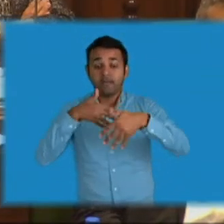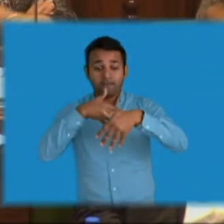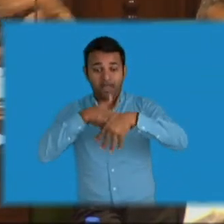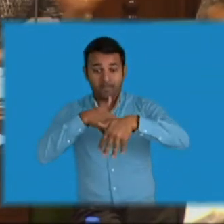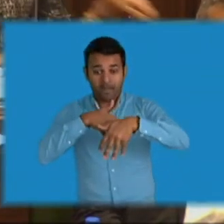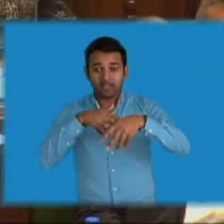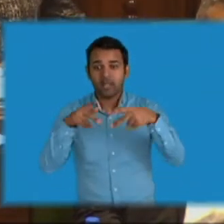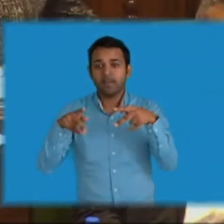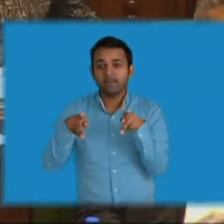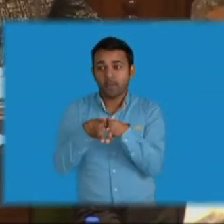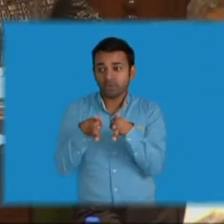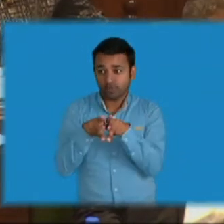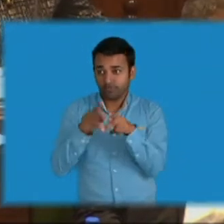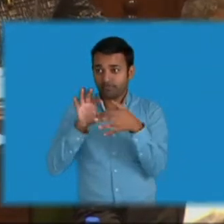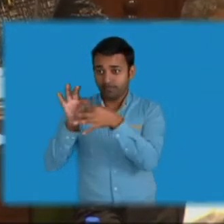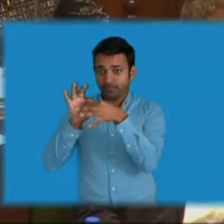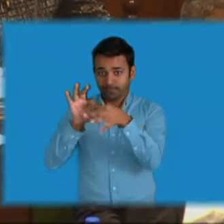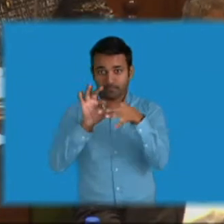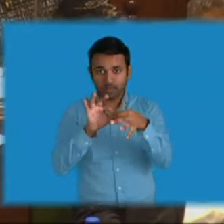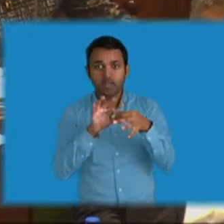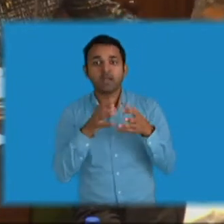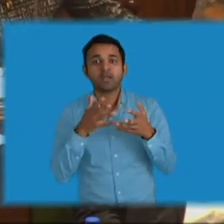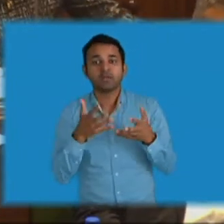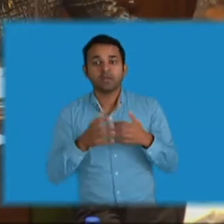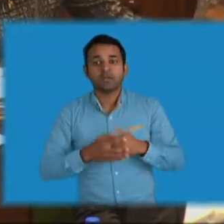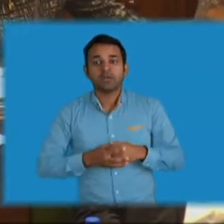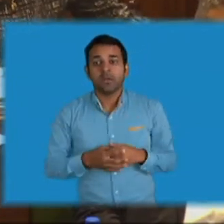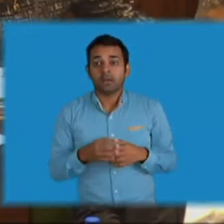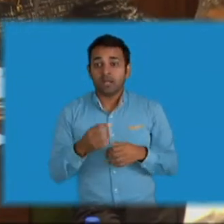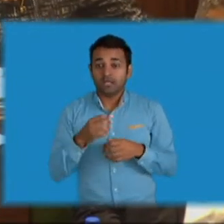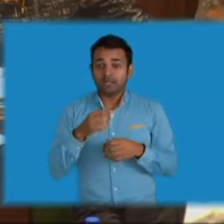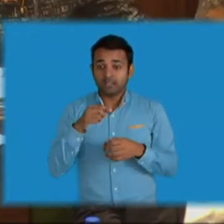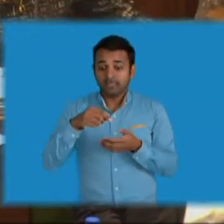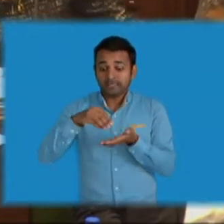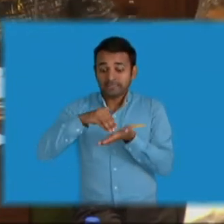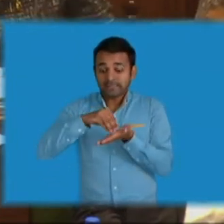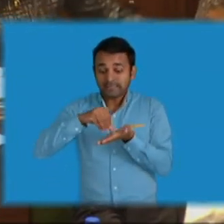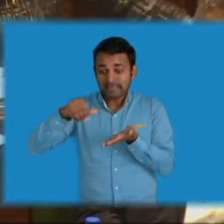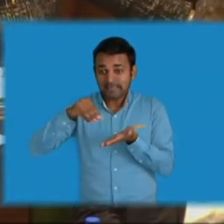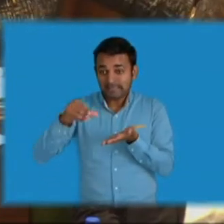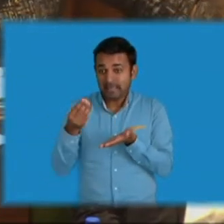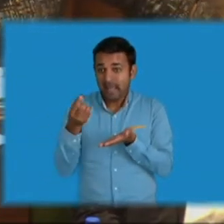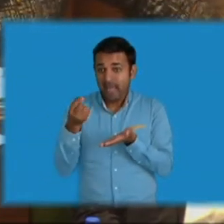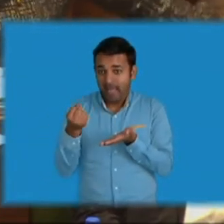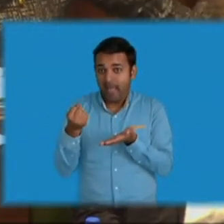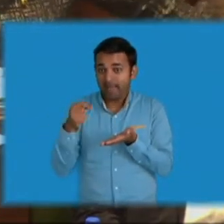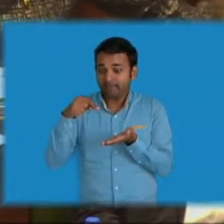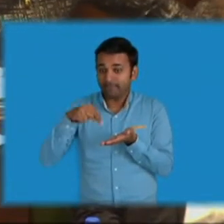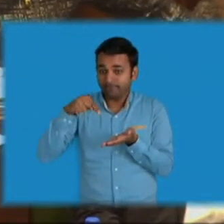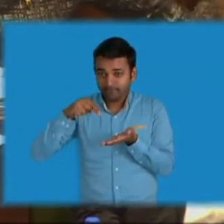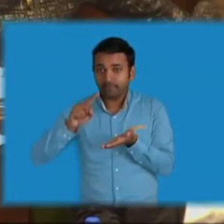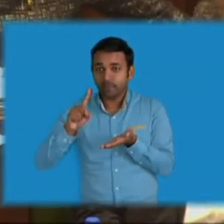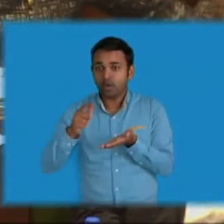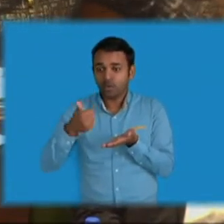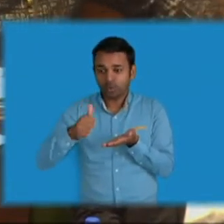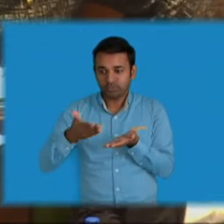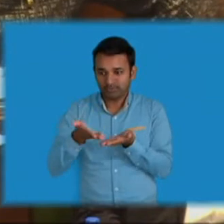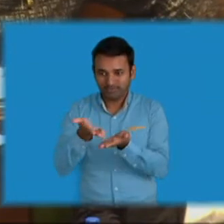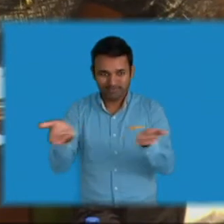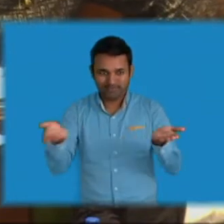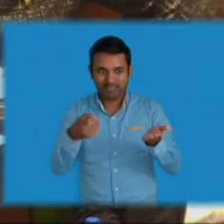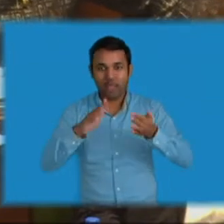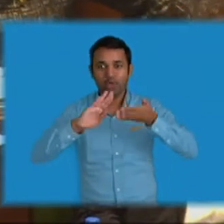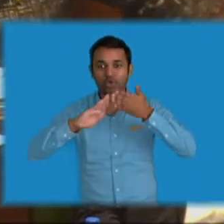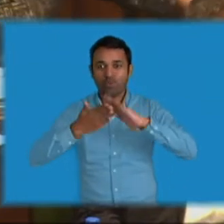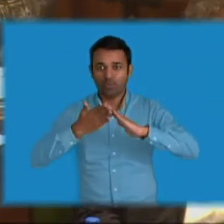support is specifically targeting seedling production and the mobilization of the local communities planting programs,